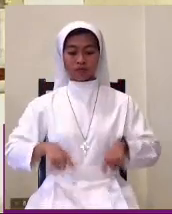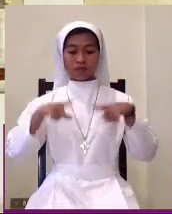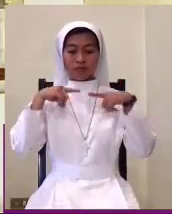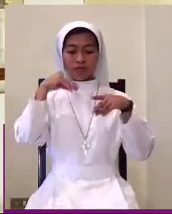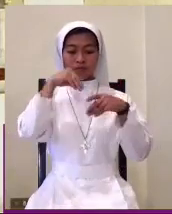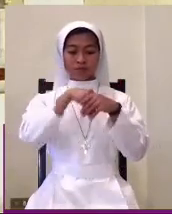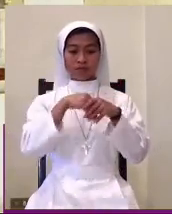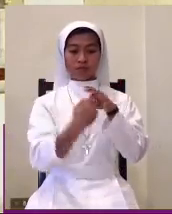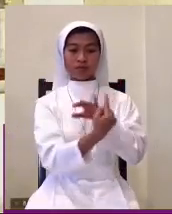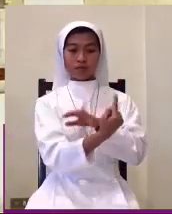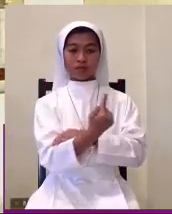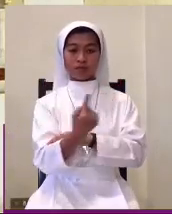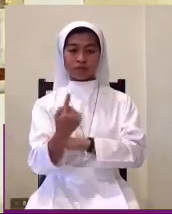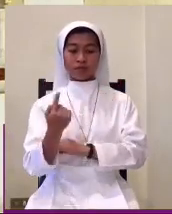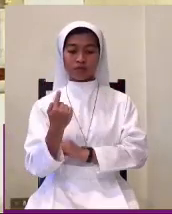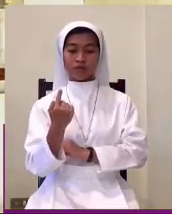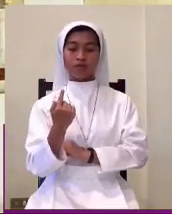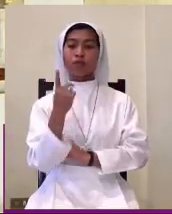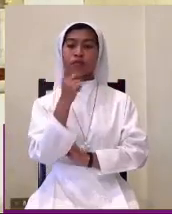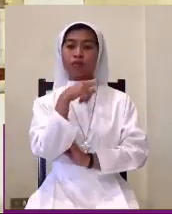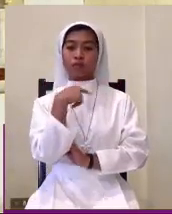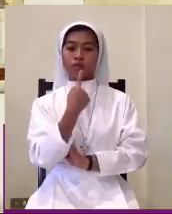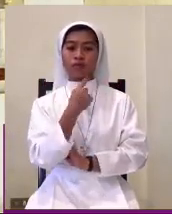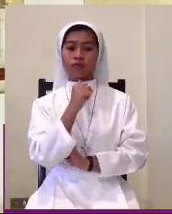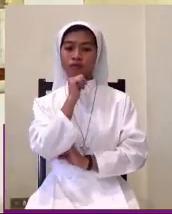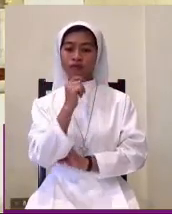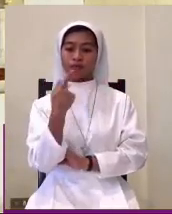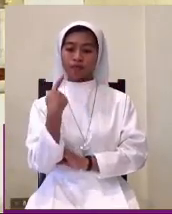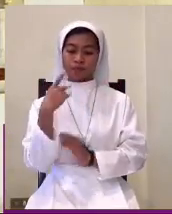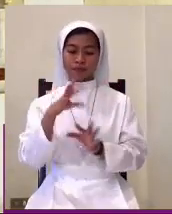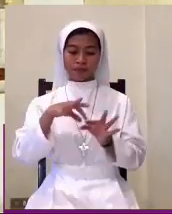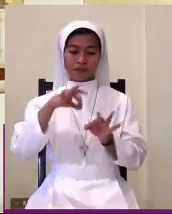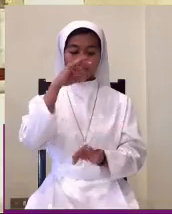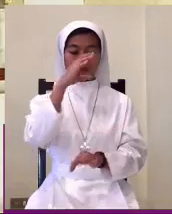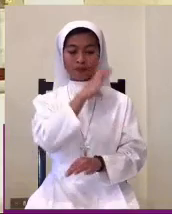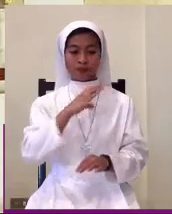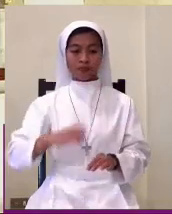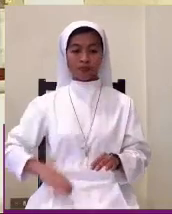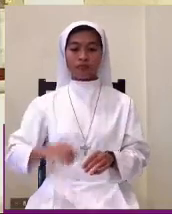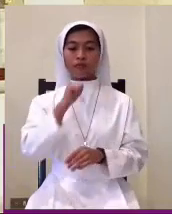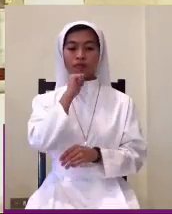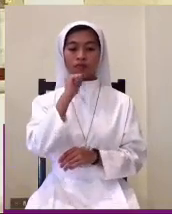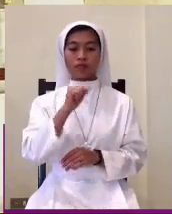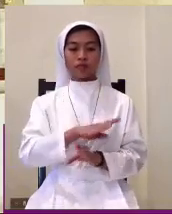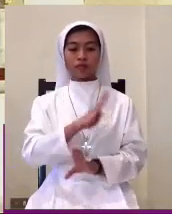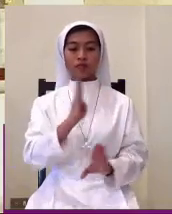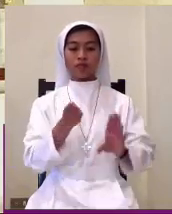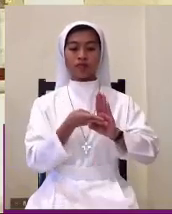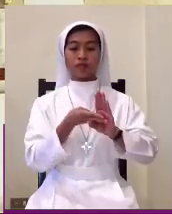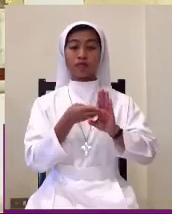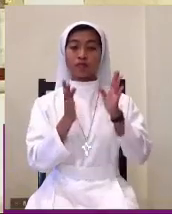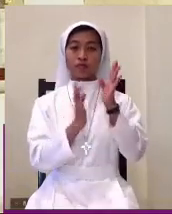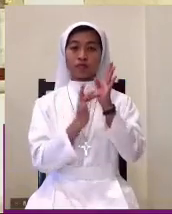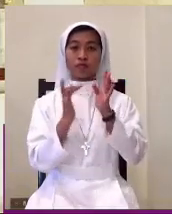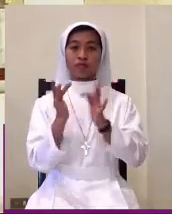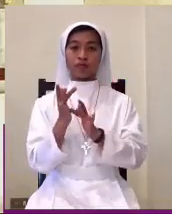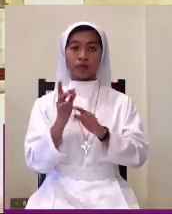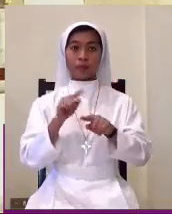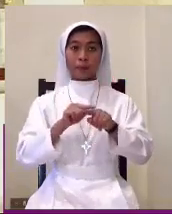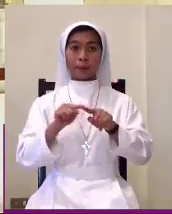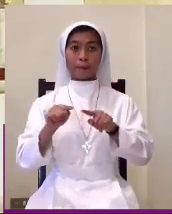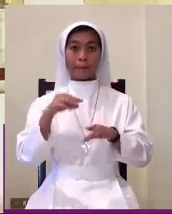Whoever does not have the Spirit of Christ does not belong to him. But if Christ is in